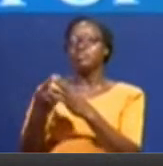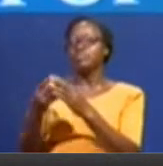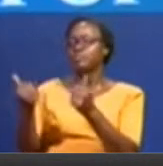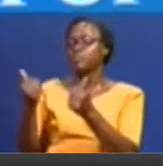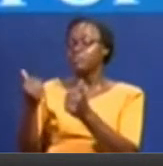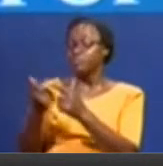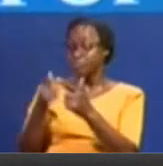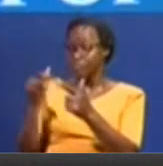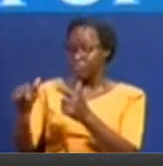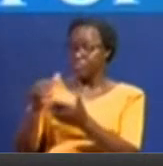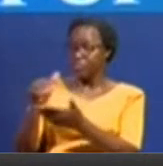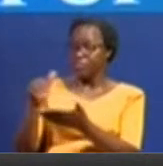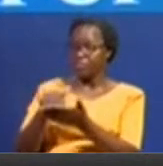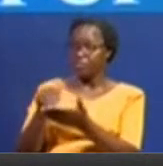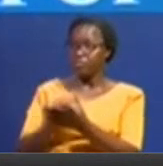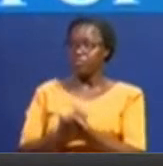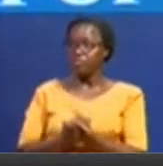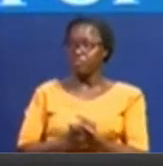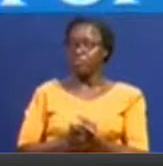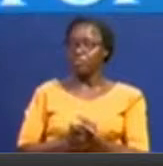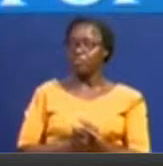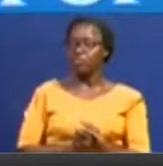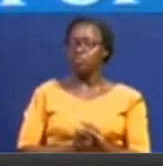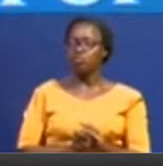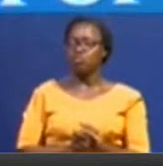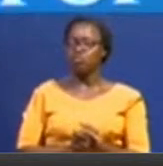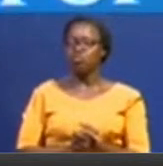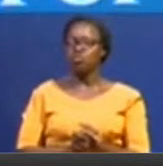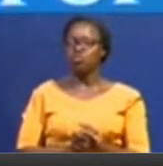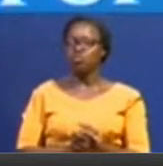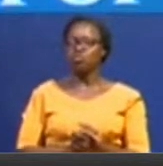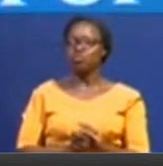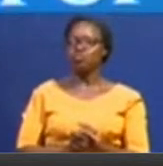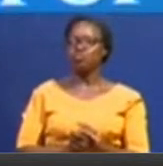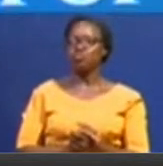that center at the county tallying station.